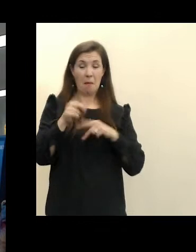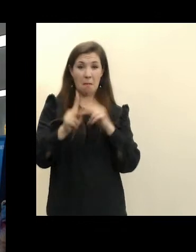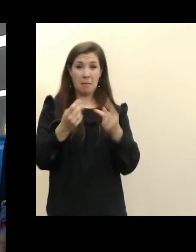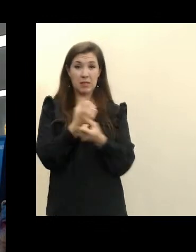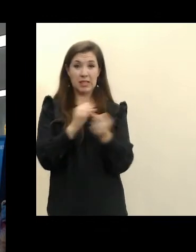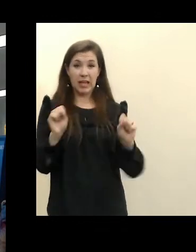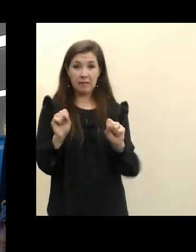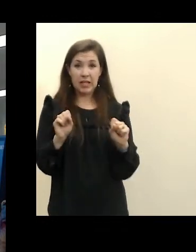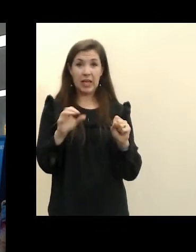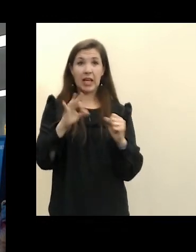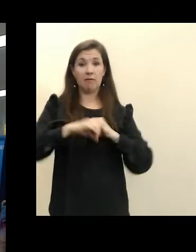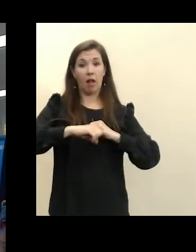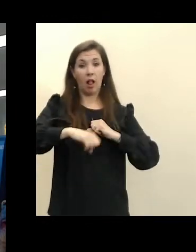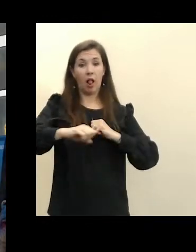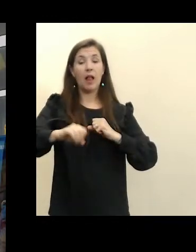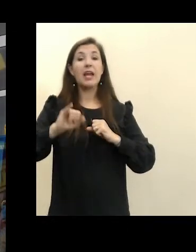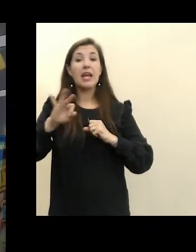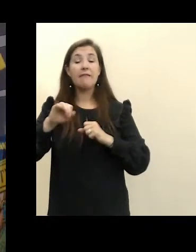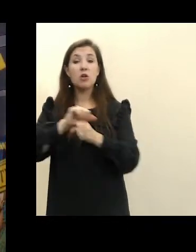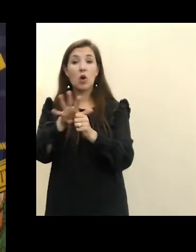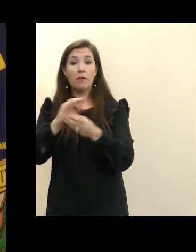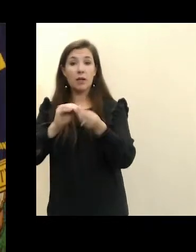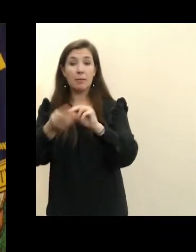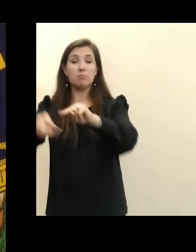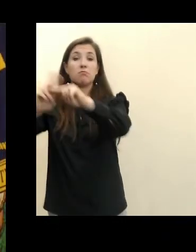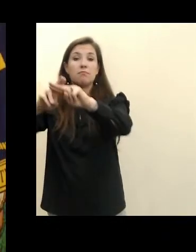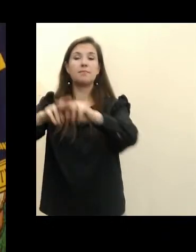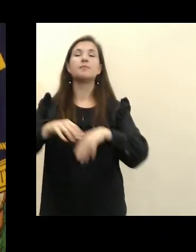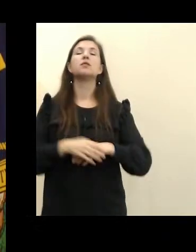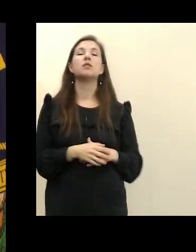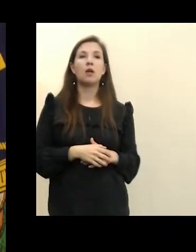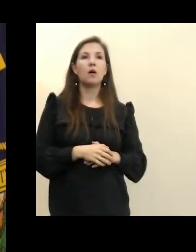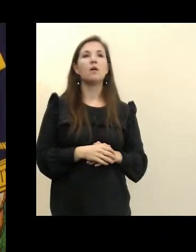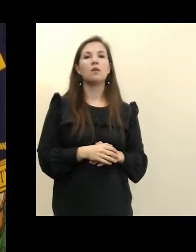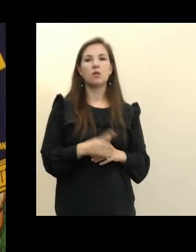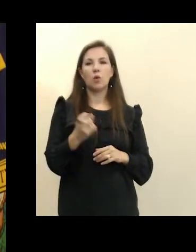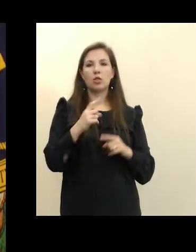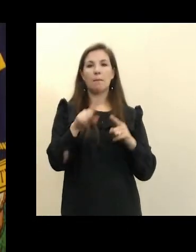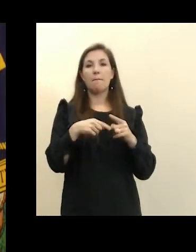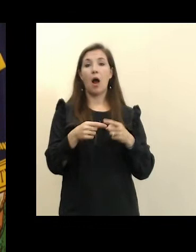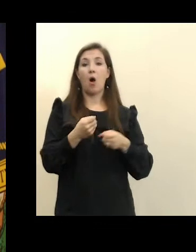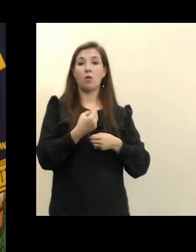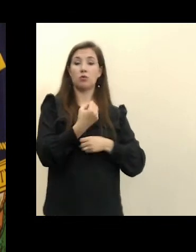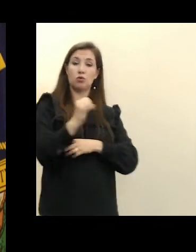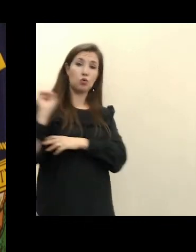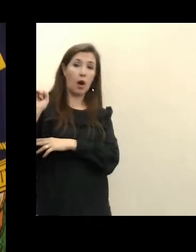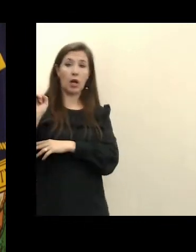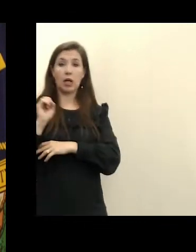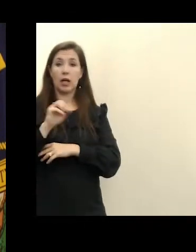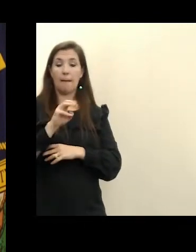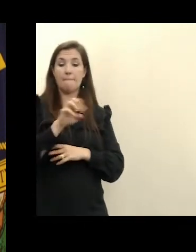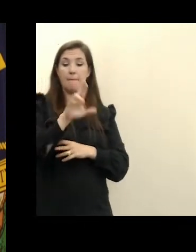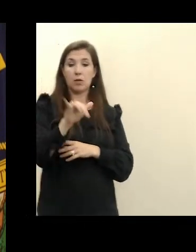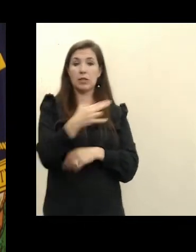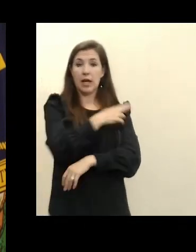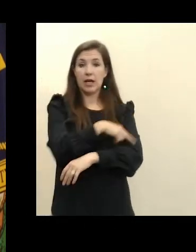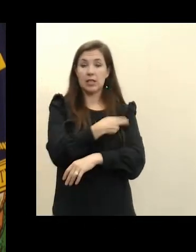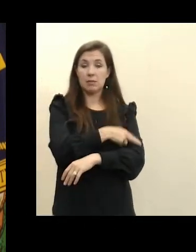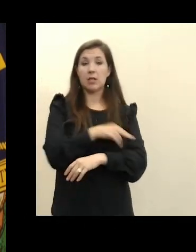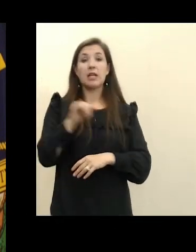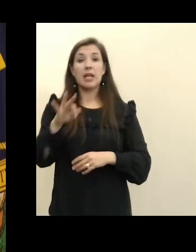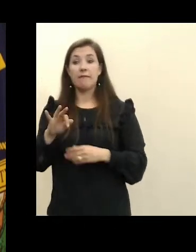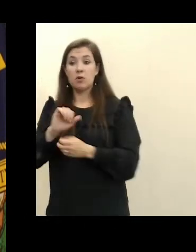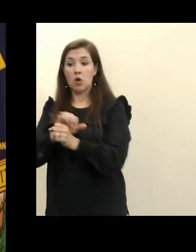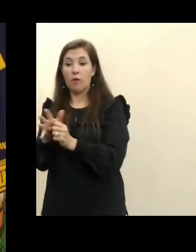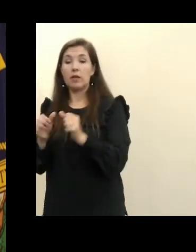if the COVID numbers rise? The question was with regards to the nurses strike at Mercy Hospital. Am I concerned with people's safety, especially if the COVID numbers continue